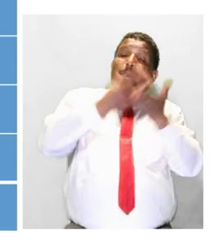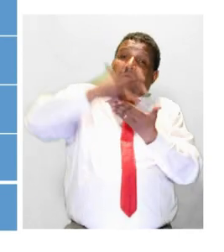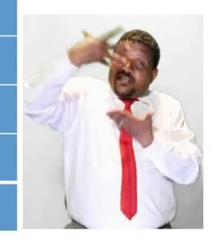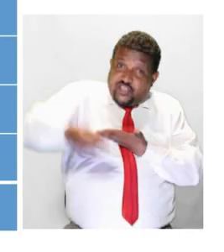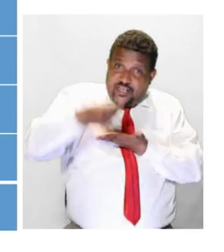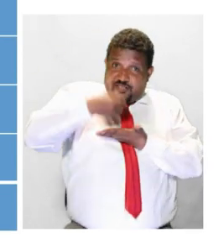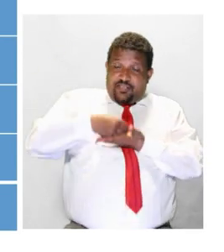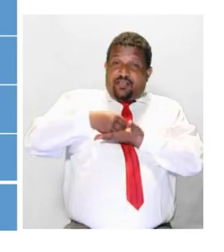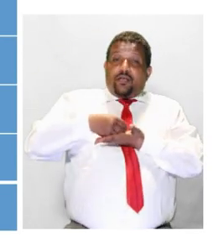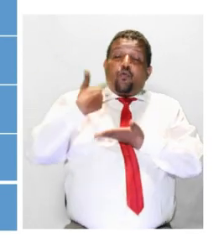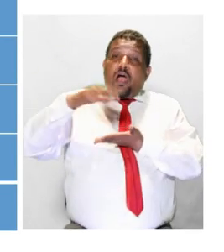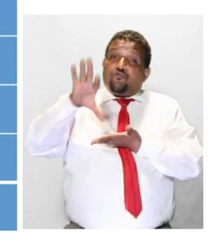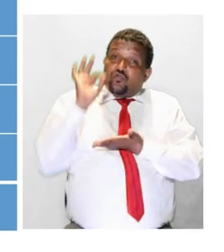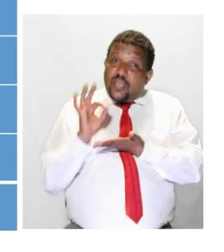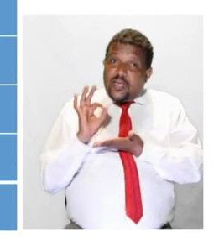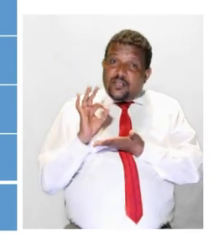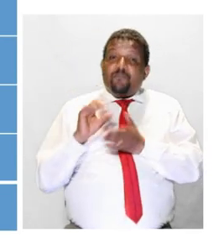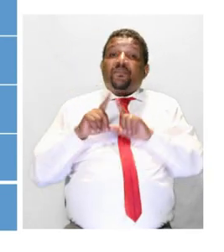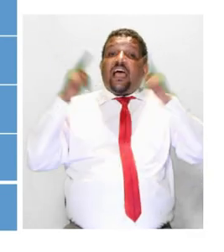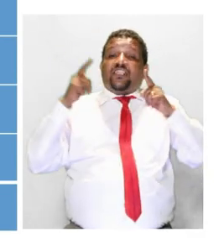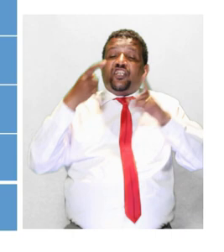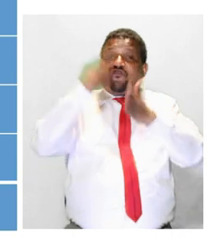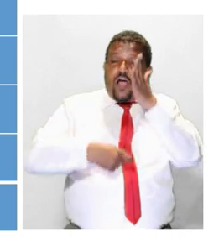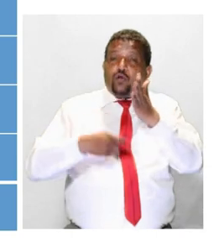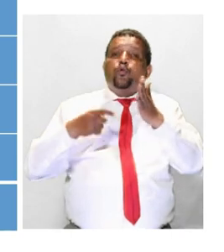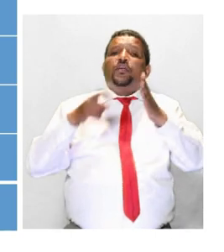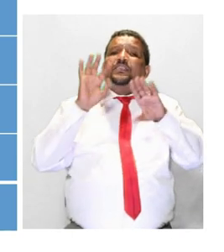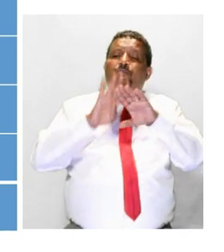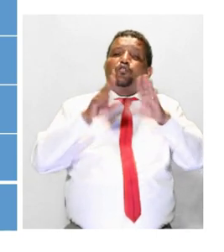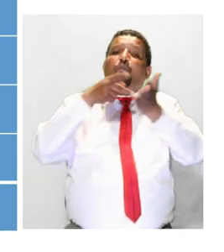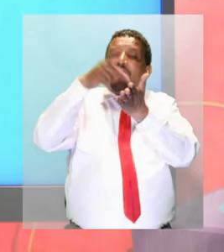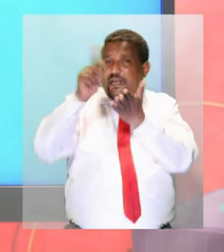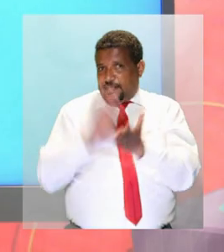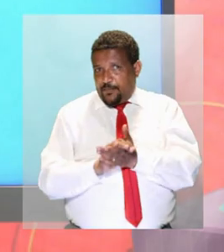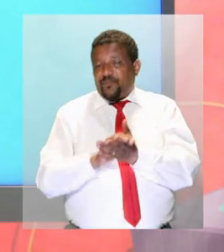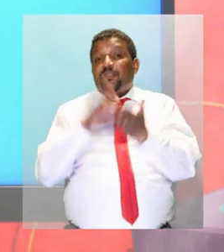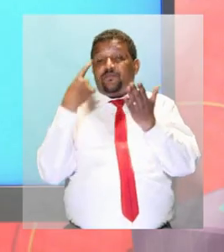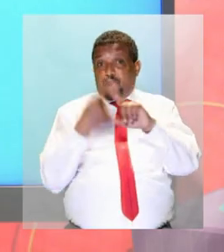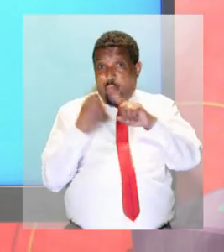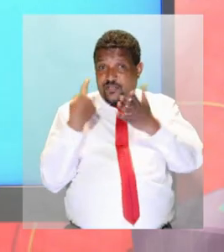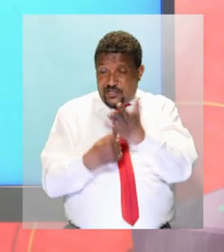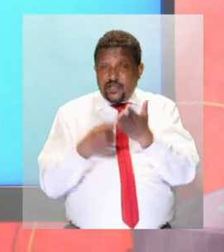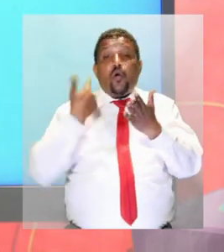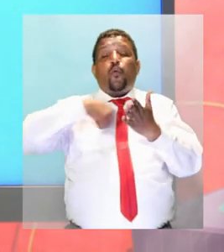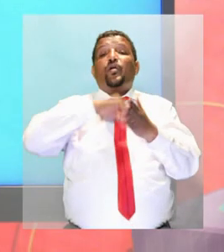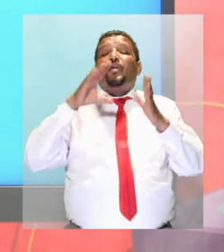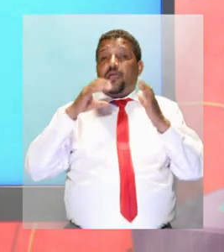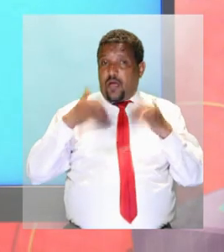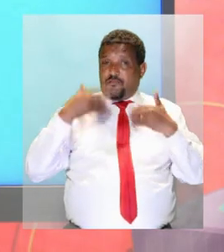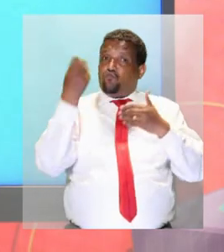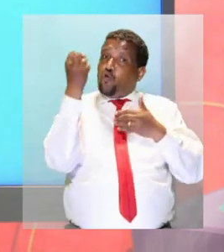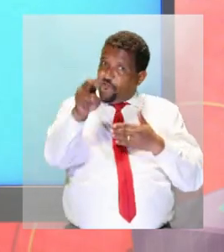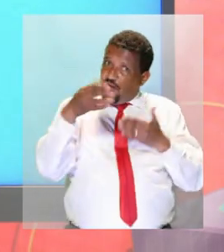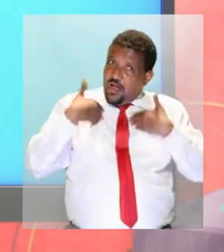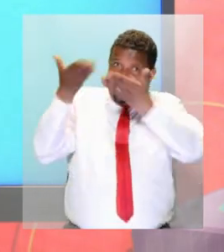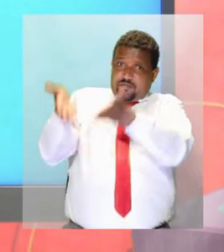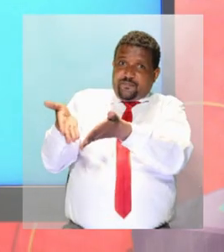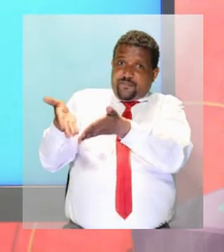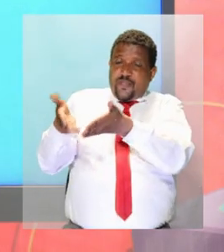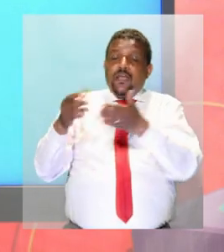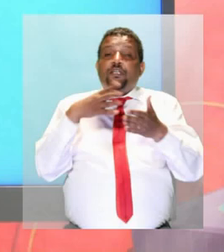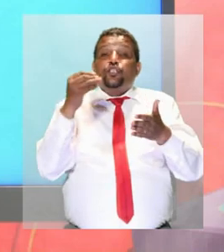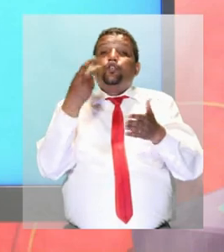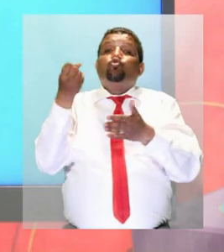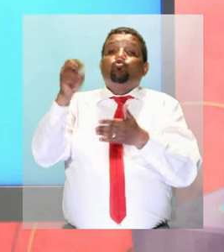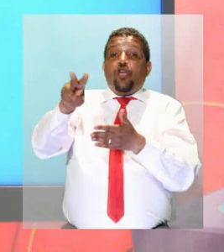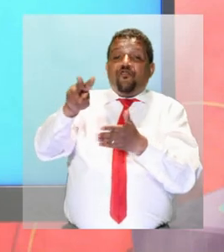we have to take the largest value in terms of price. So from this, we have 12 here, we have 12 here, and this